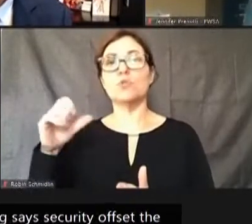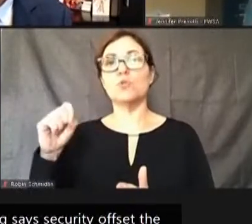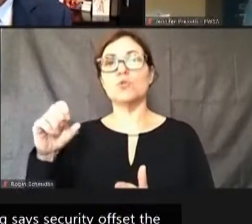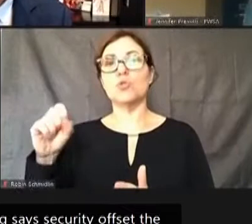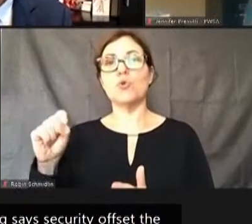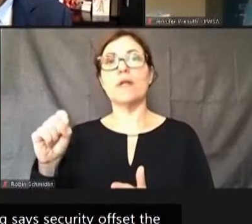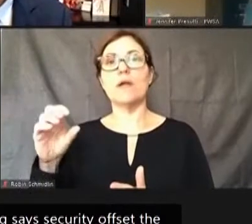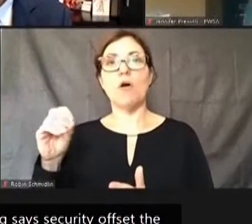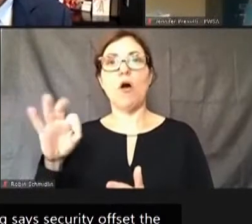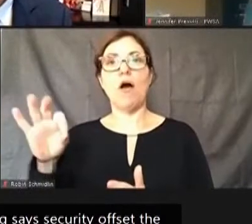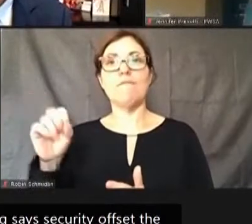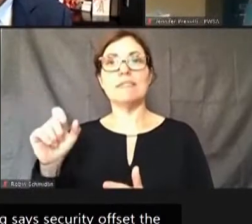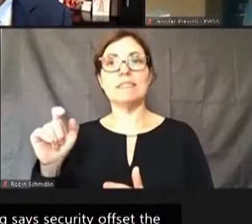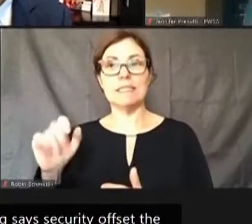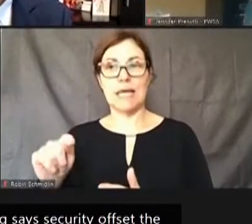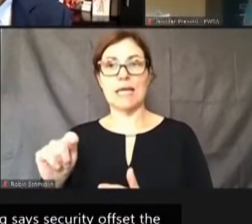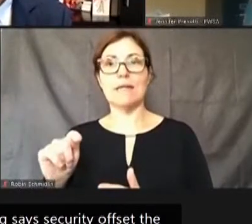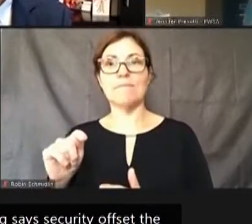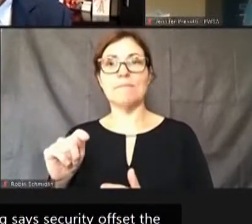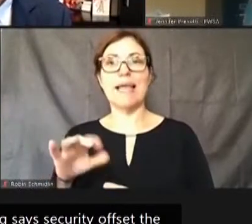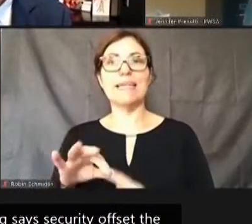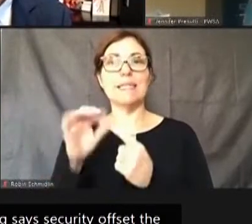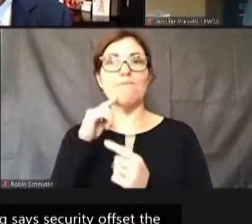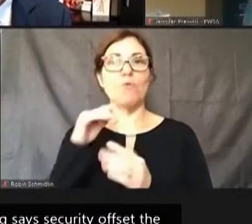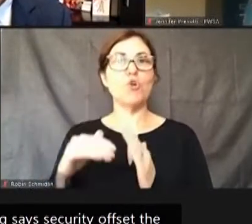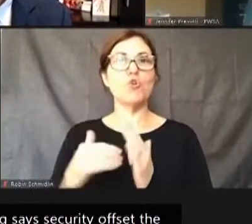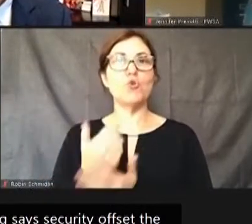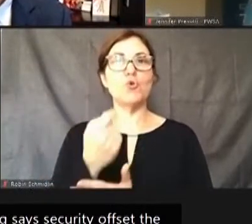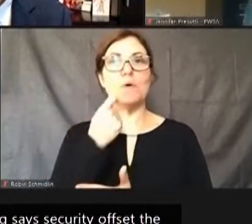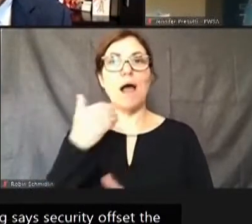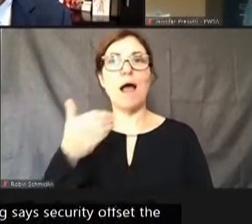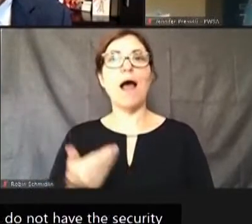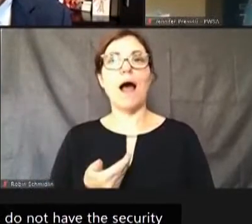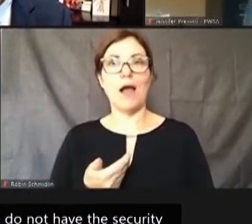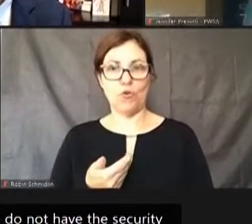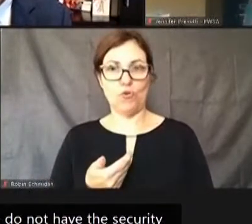for the new hires are no longer in the system,